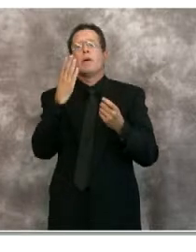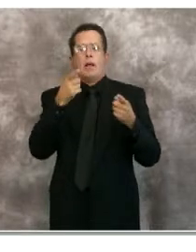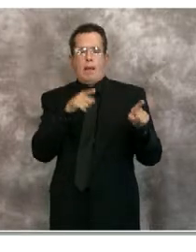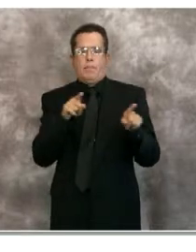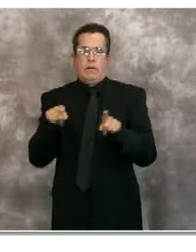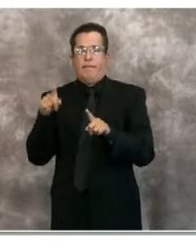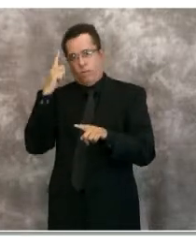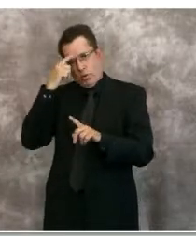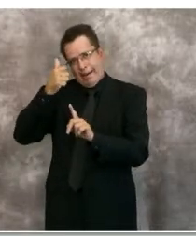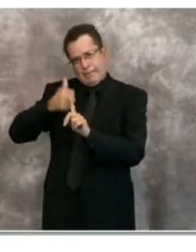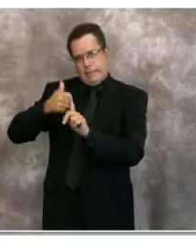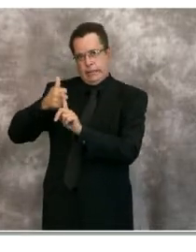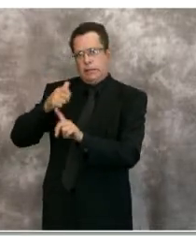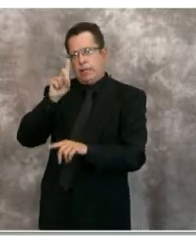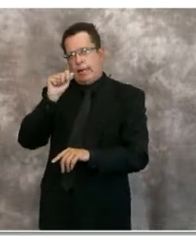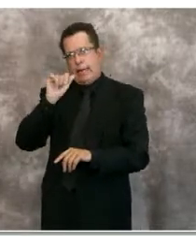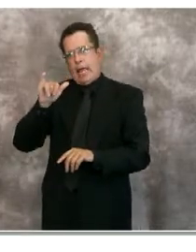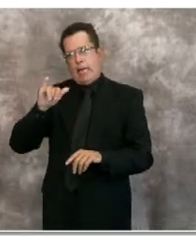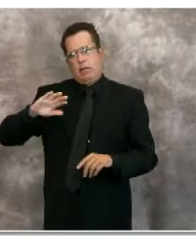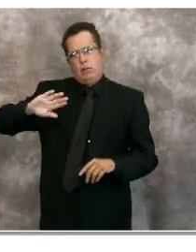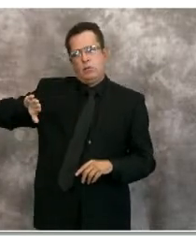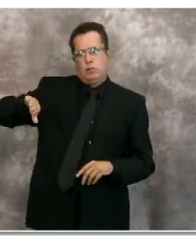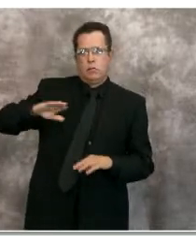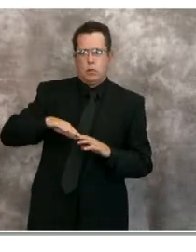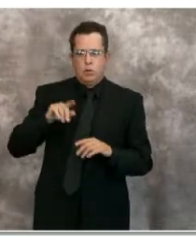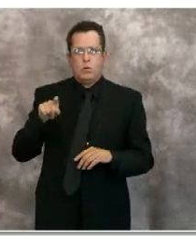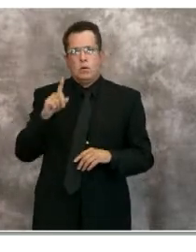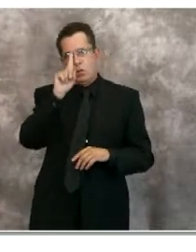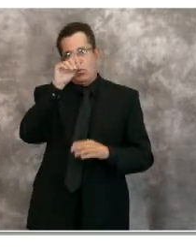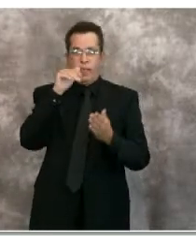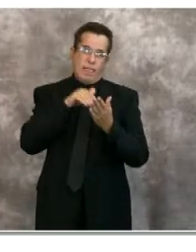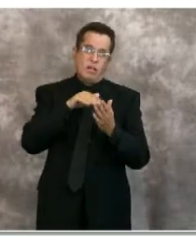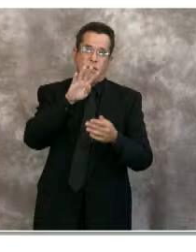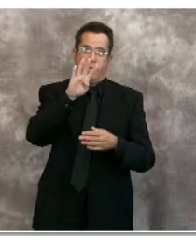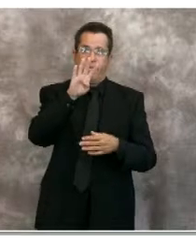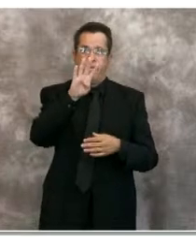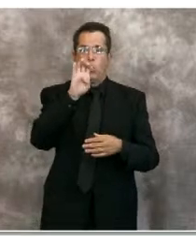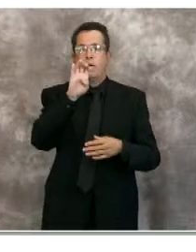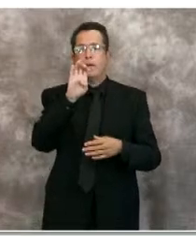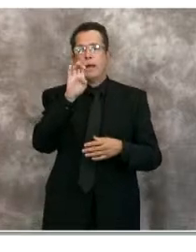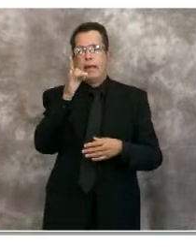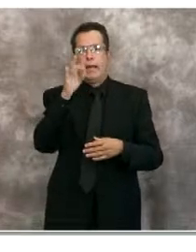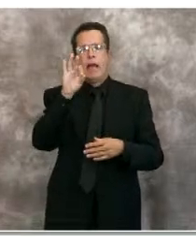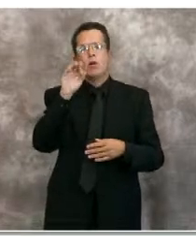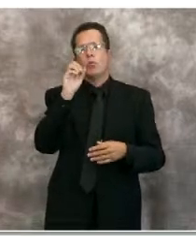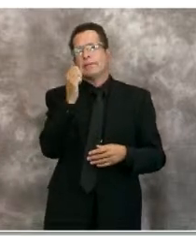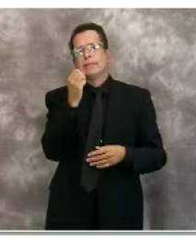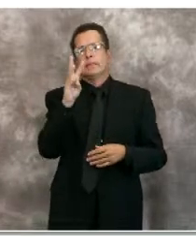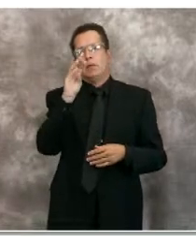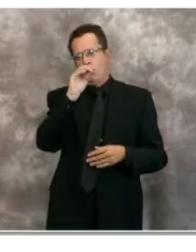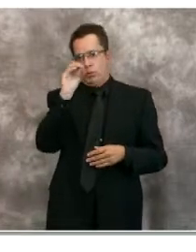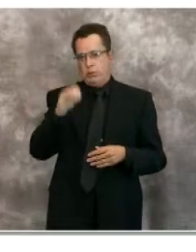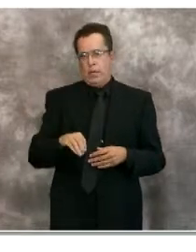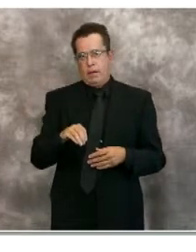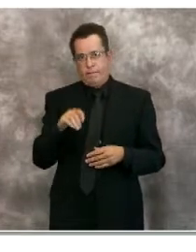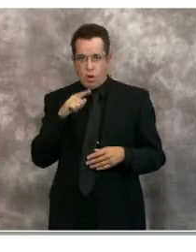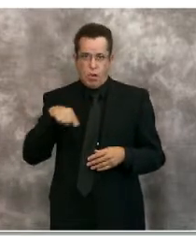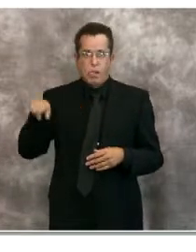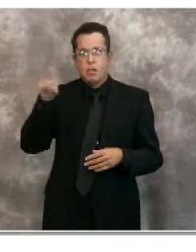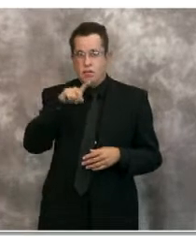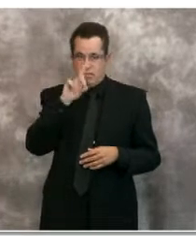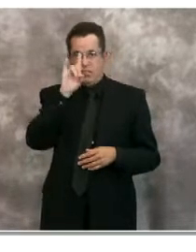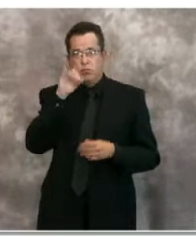for each day. We've had 1,489, or 16% of all cases, have